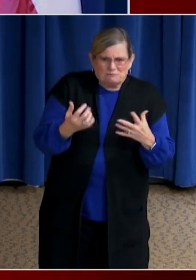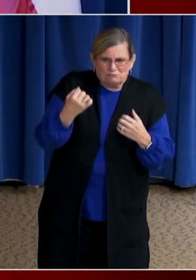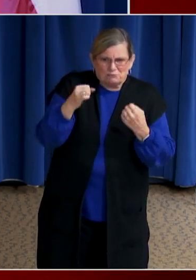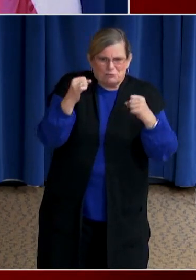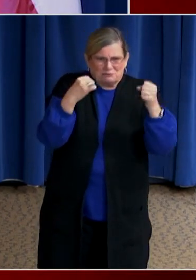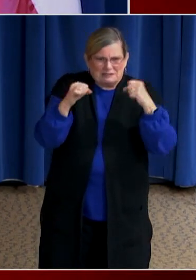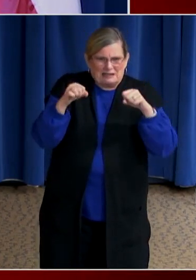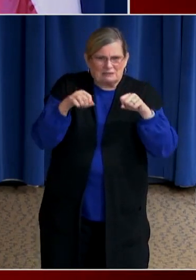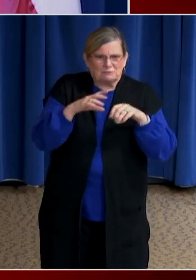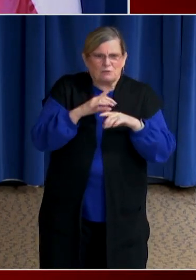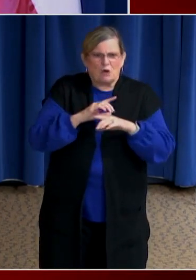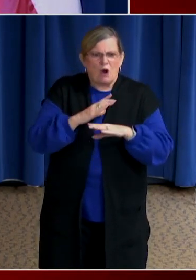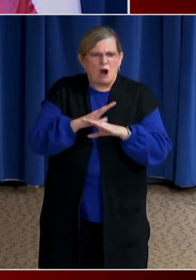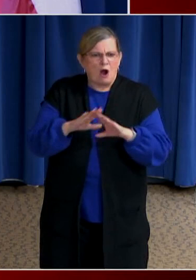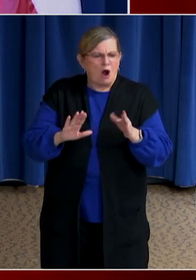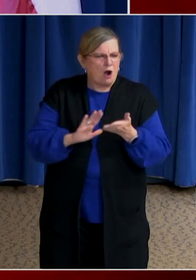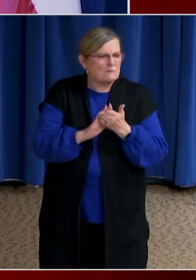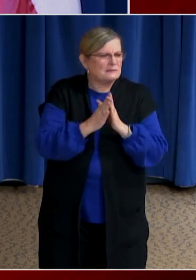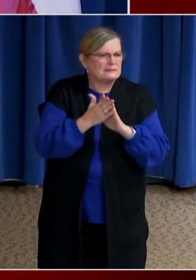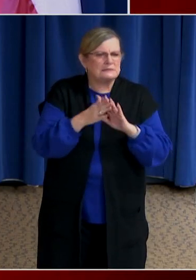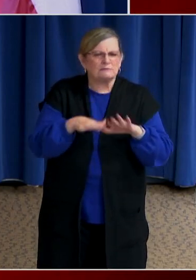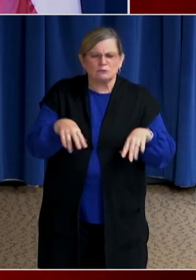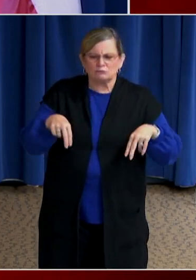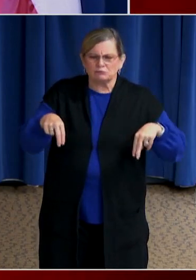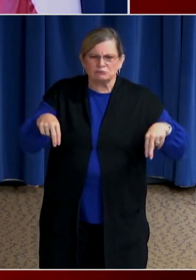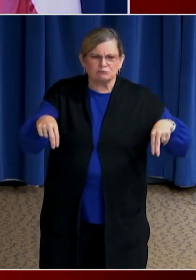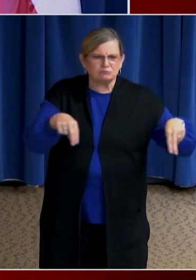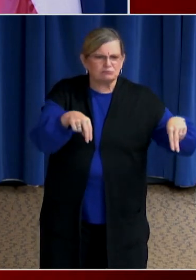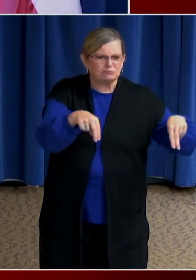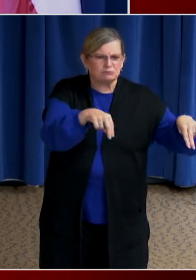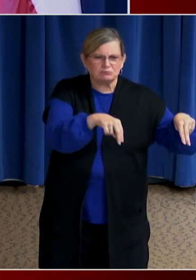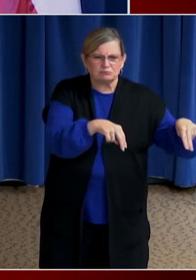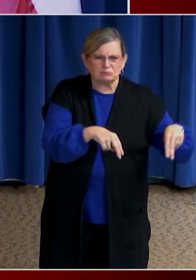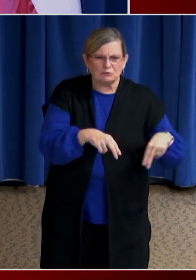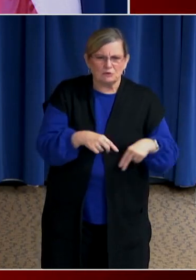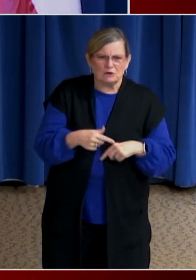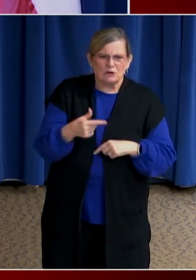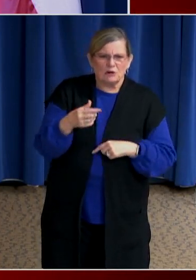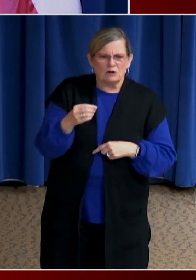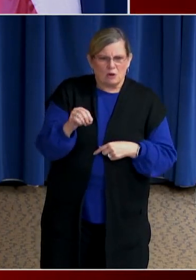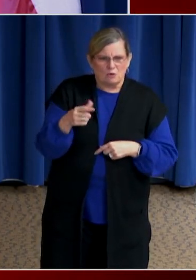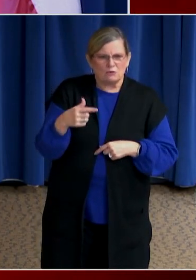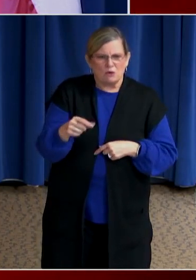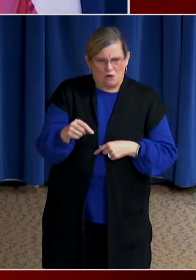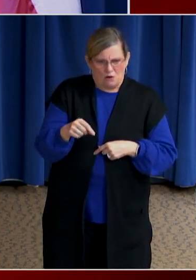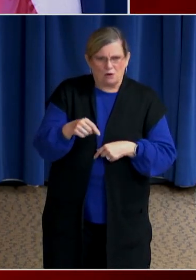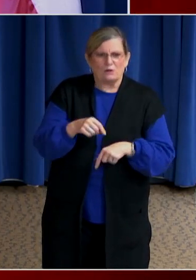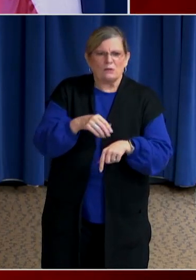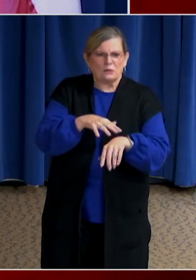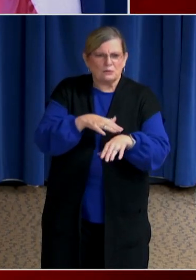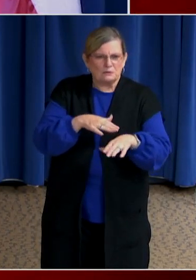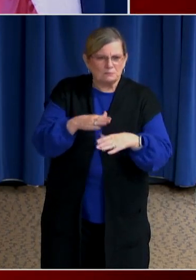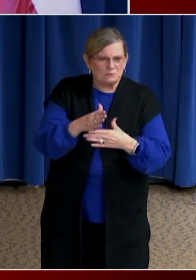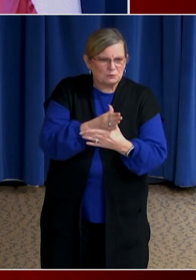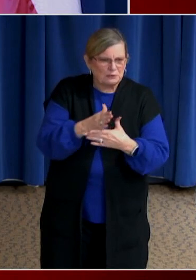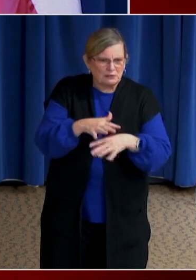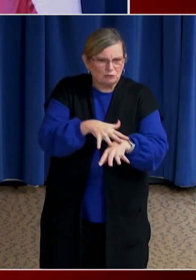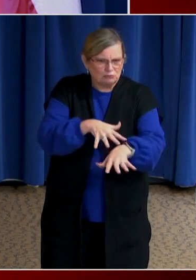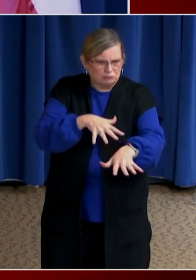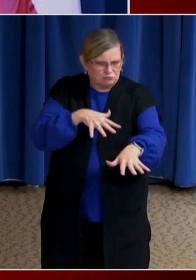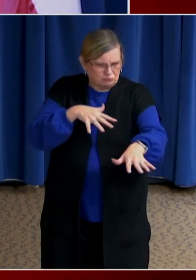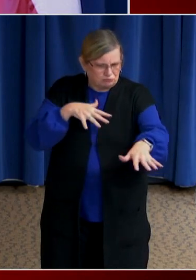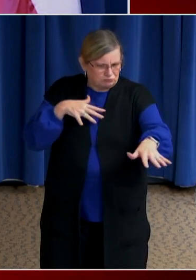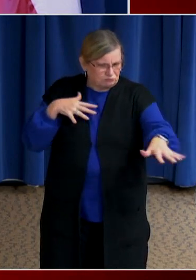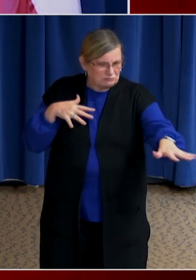House. We did have a go-go truck that appeared on K Street for a period of time. Again, the folks that assembled around